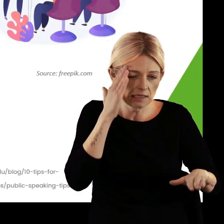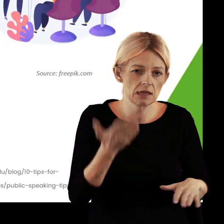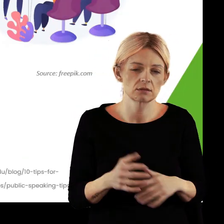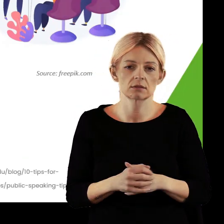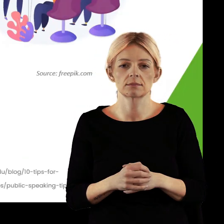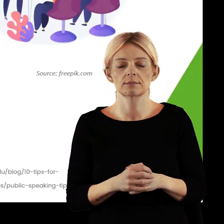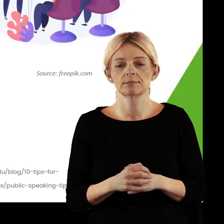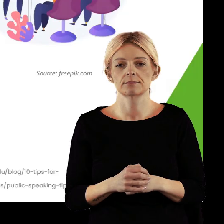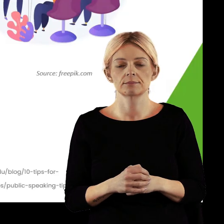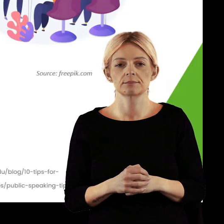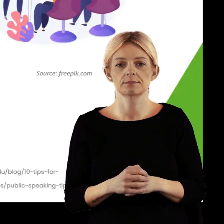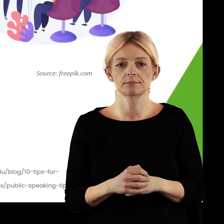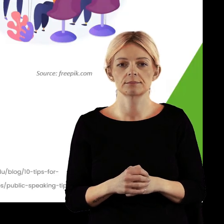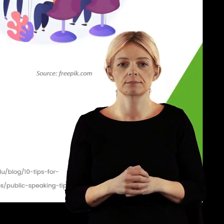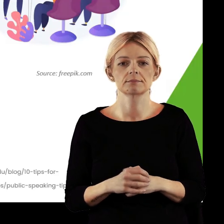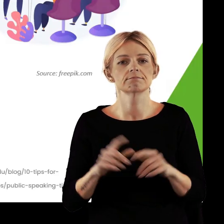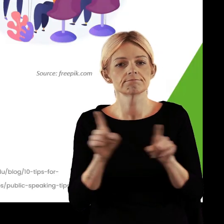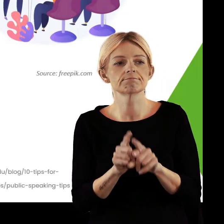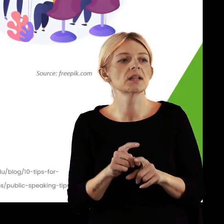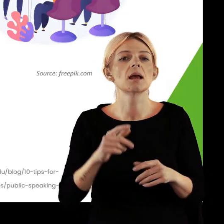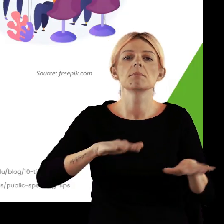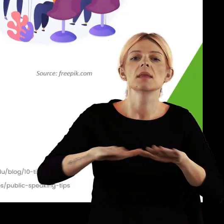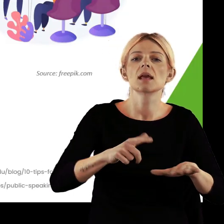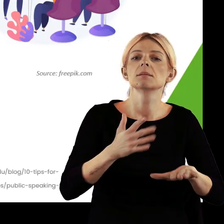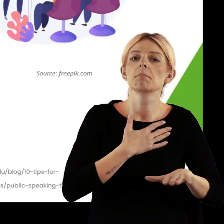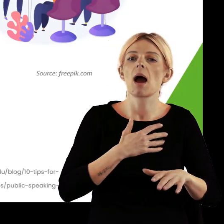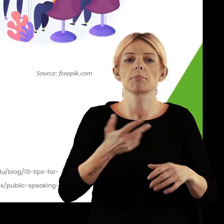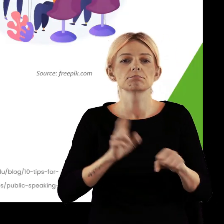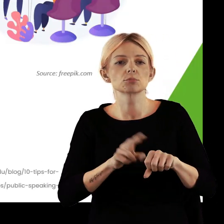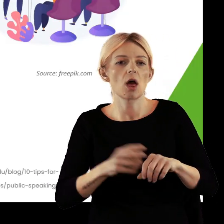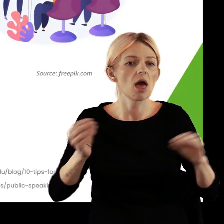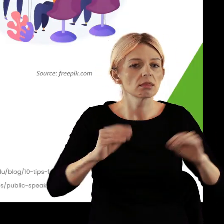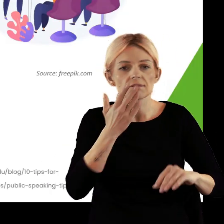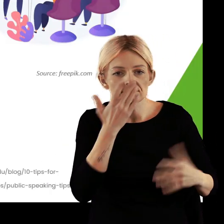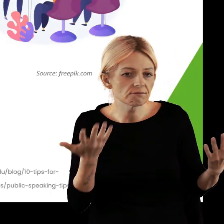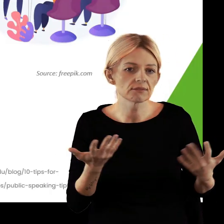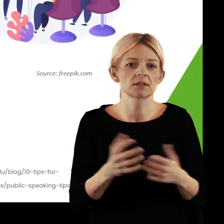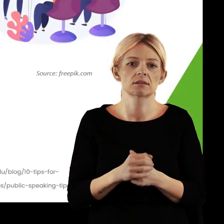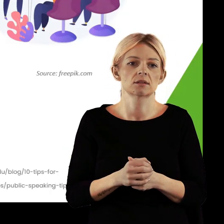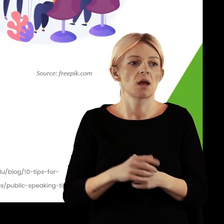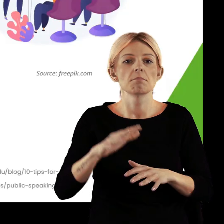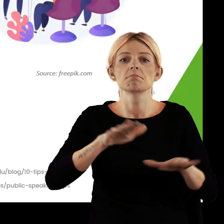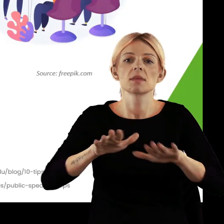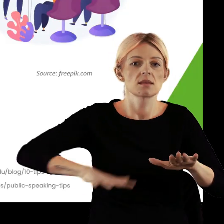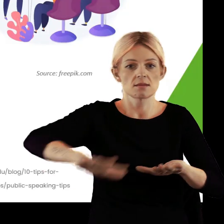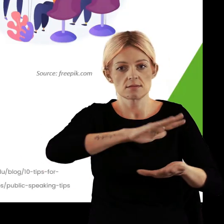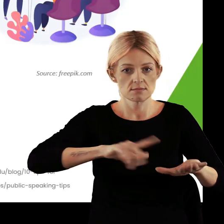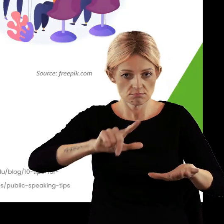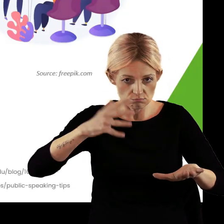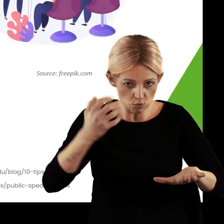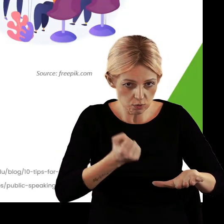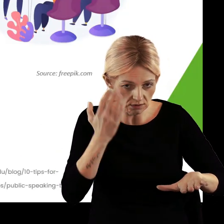the topic you will be presenting, as you can reduce your level of stress and make you feel